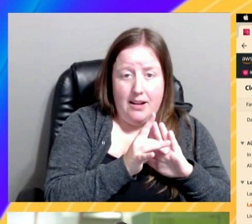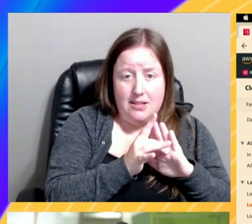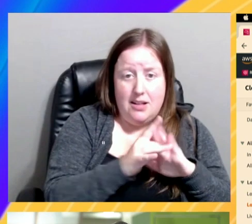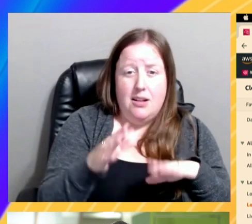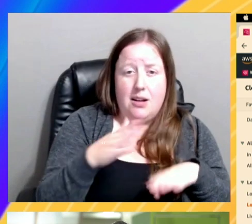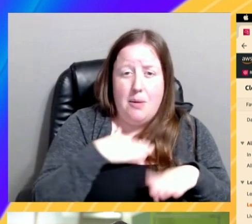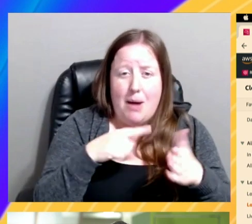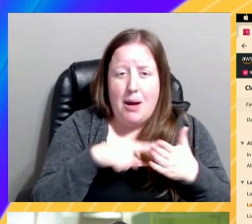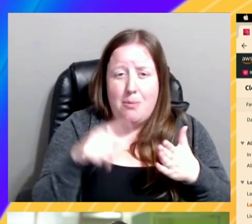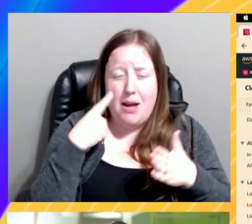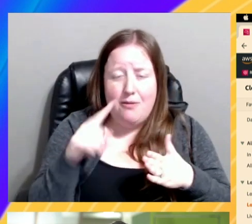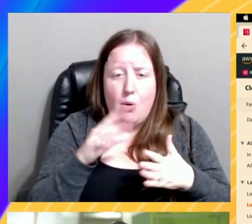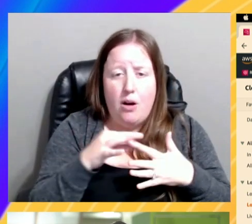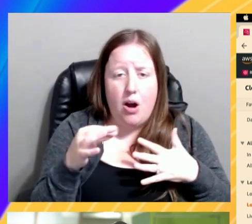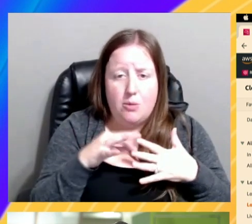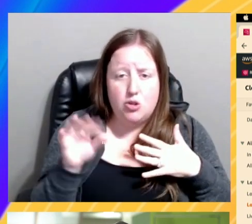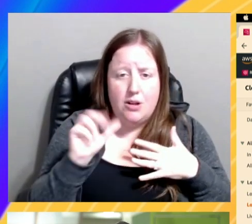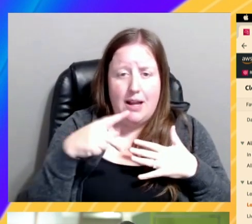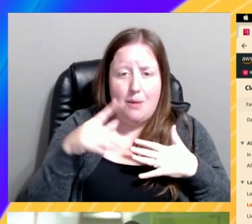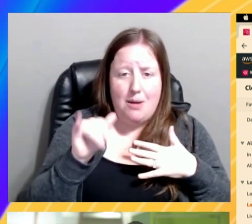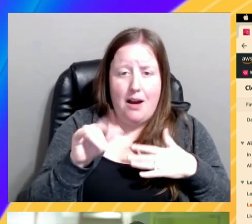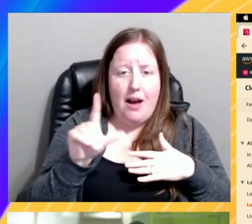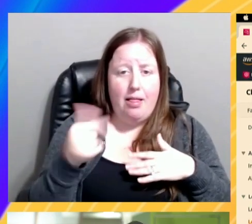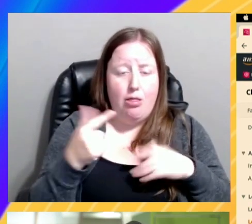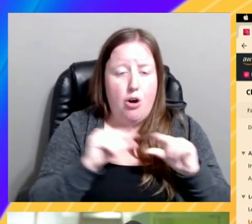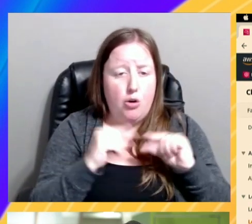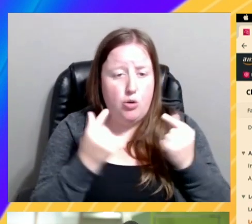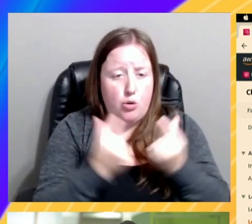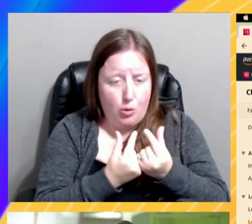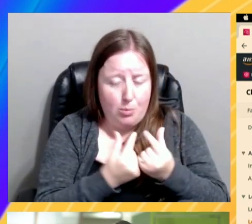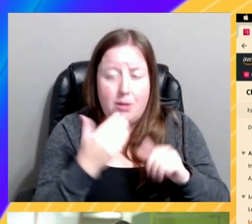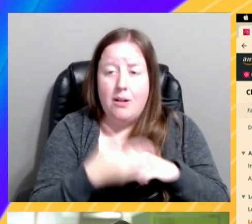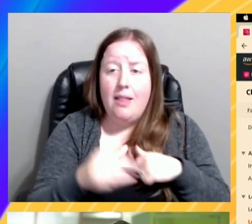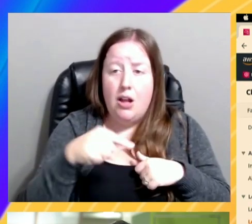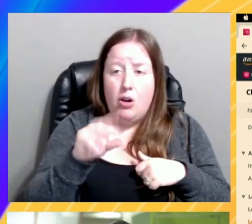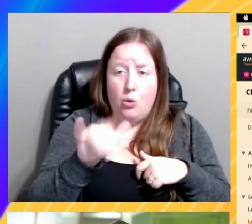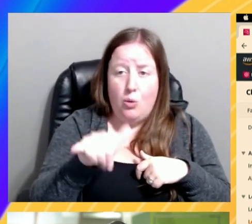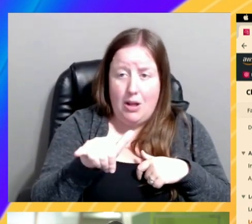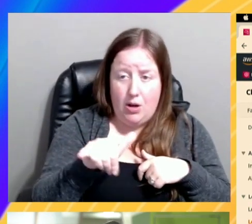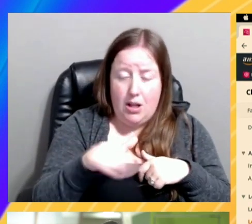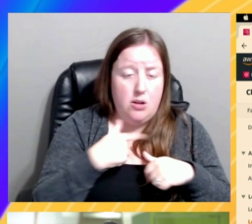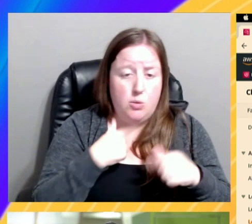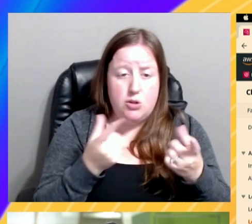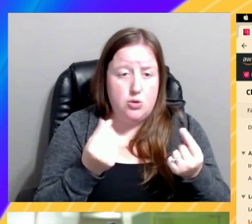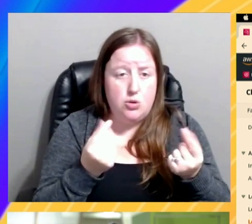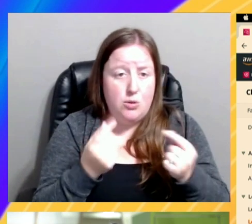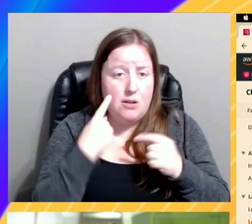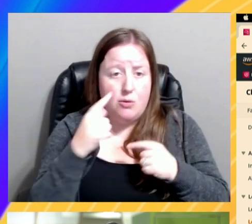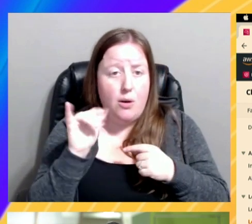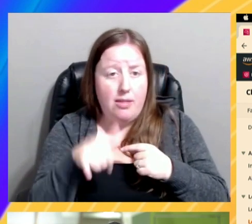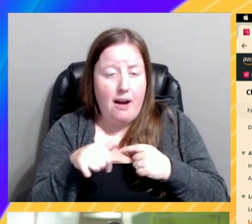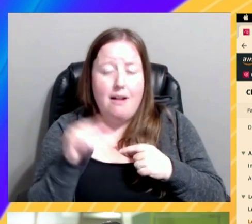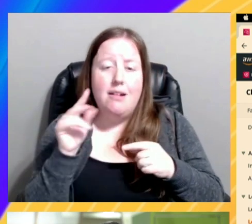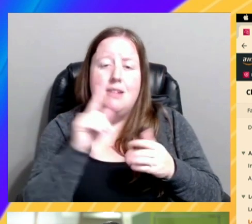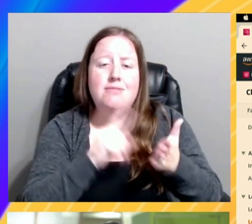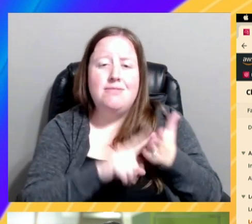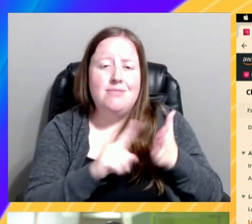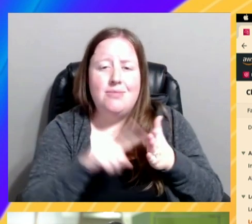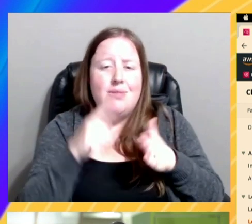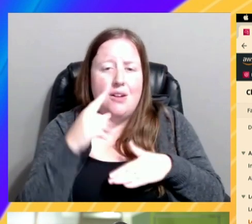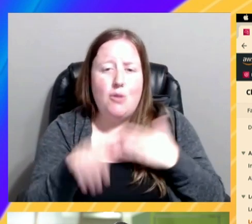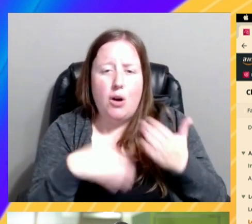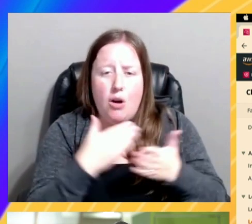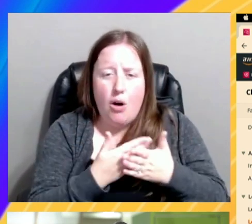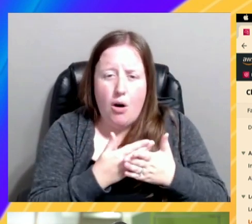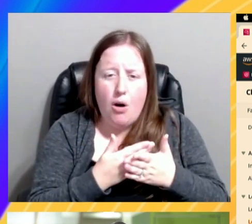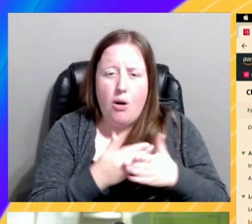API log group. And I've written a query here, and that query, what it's doing is it's just looking for all the post requests that are